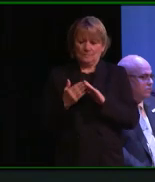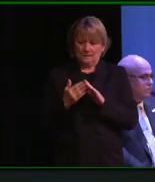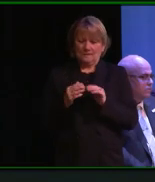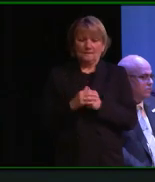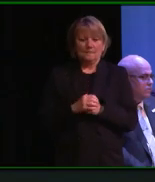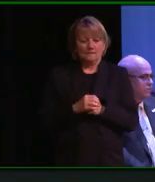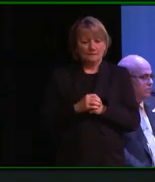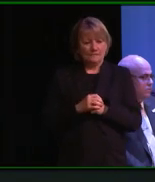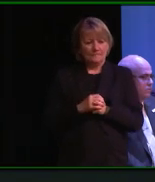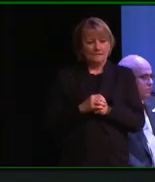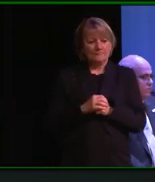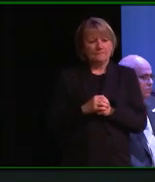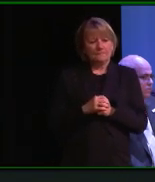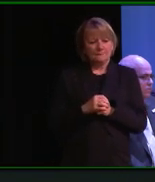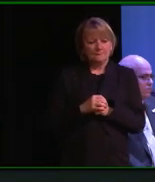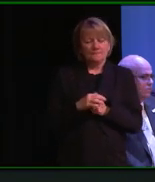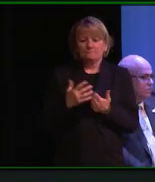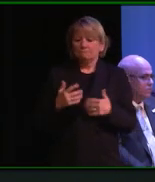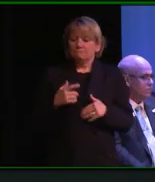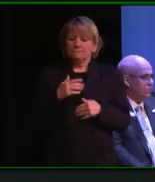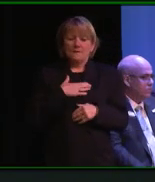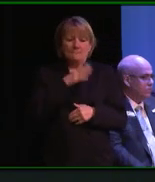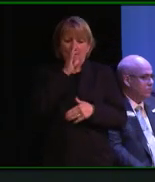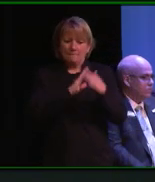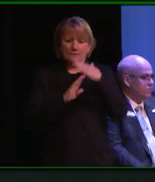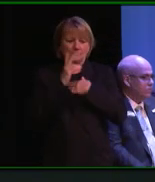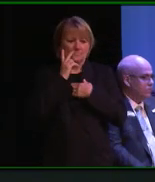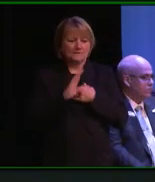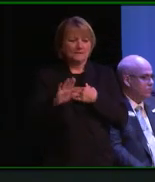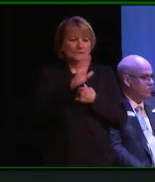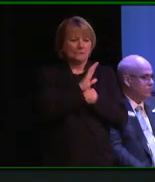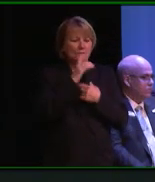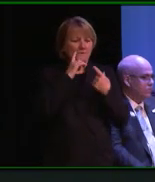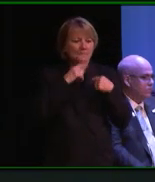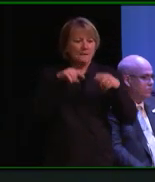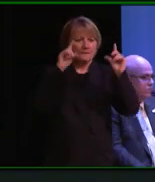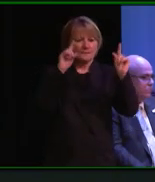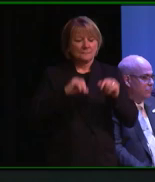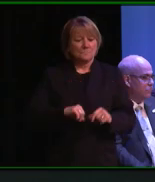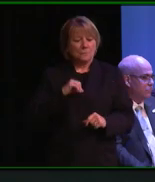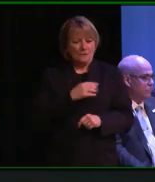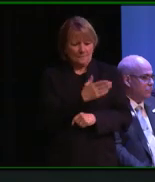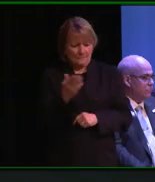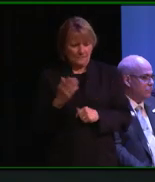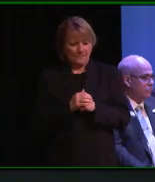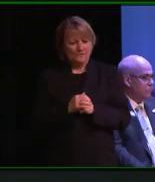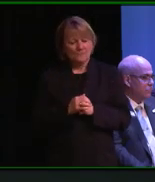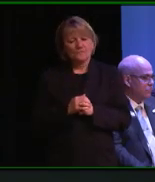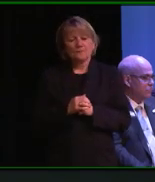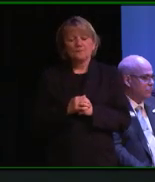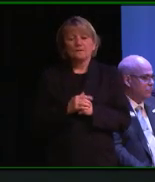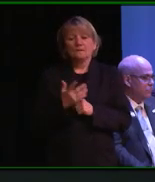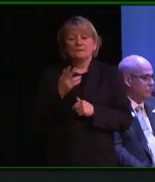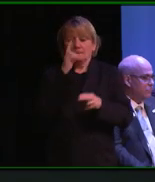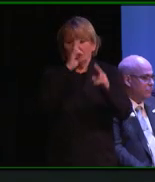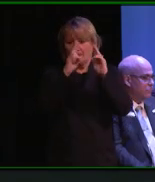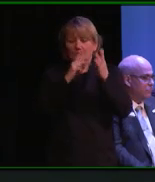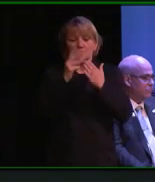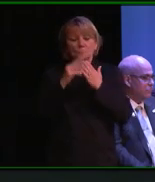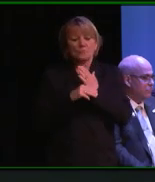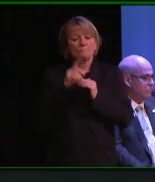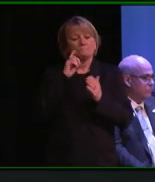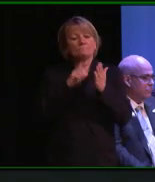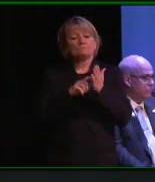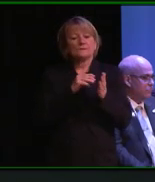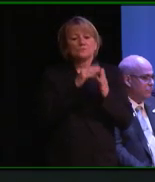I'm humbled by all that you have accomplished and proud of your success. On Student Awards Night, the Commonwealth Honors Program recognizes